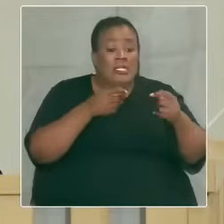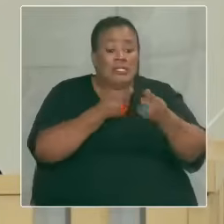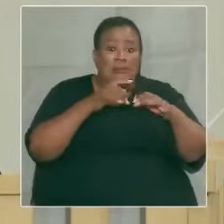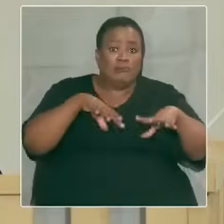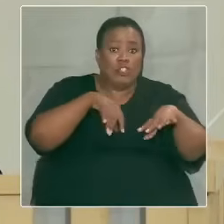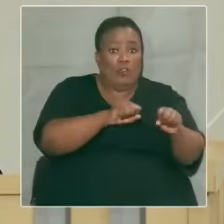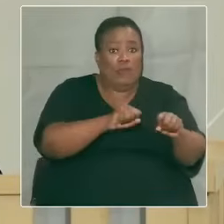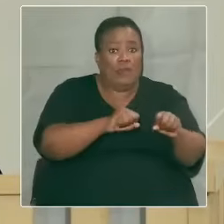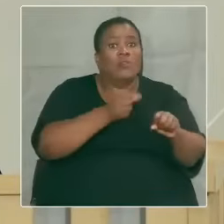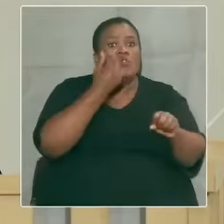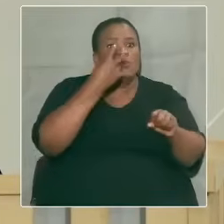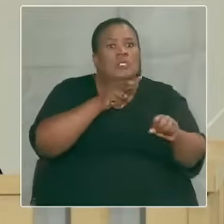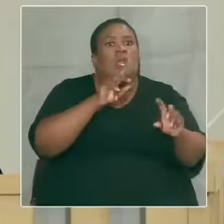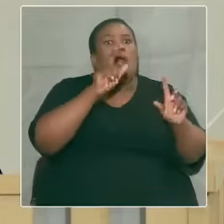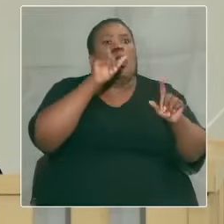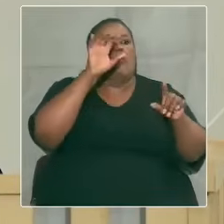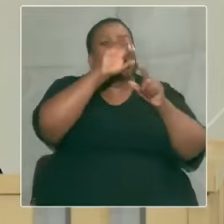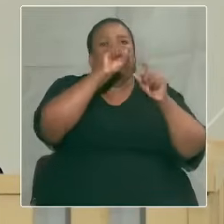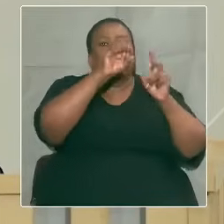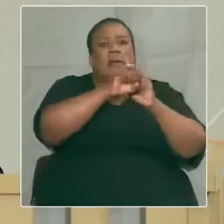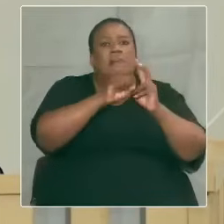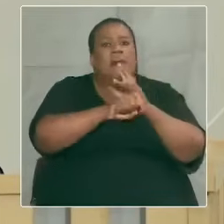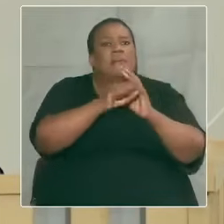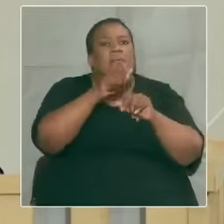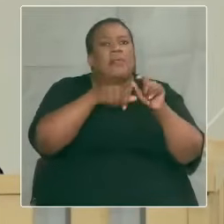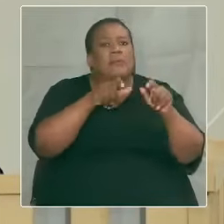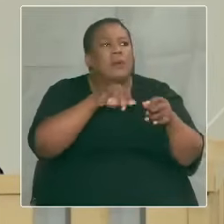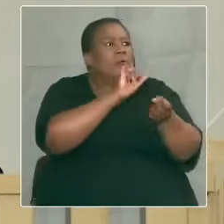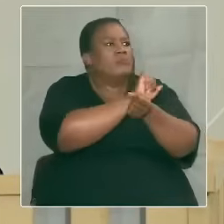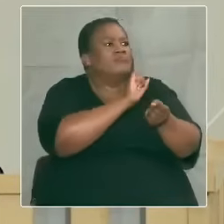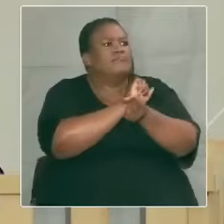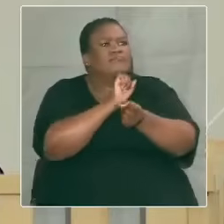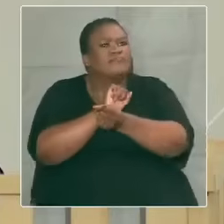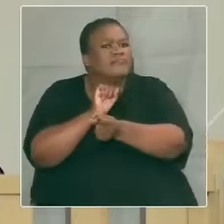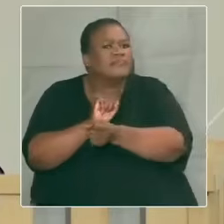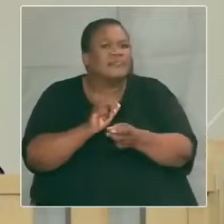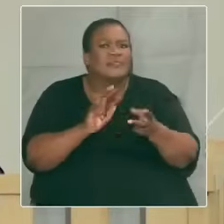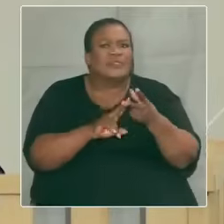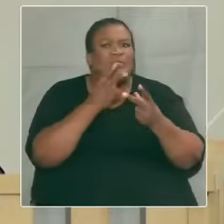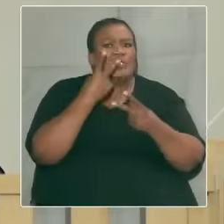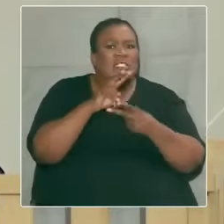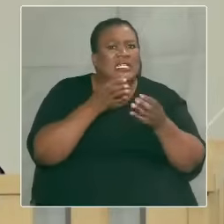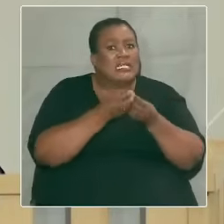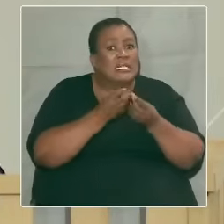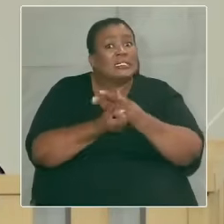movement, you'll see arrests. Like, let's go back,